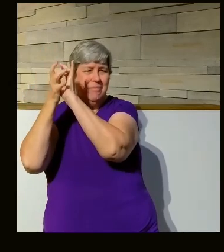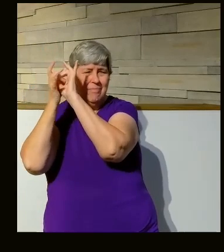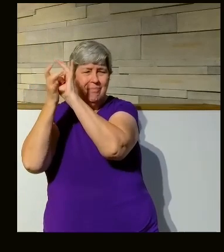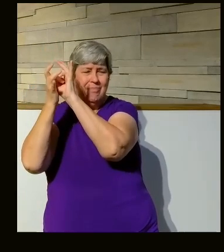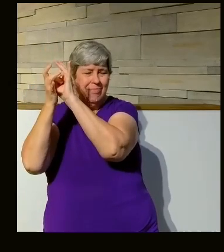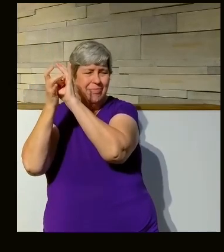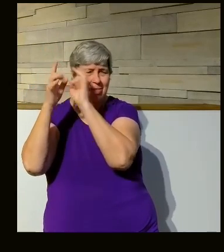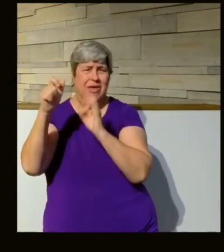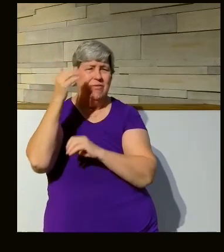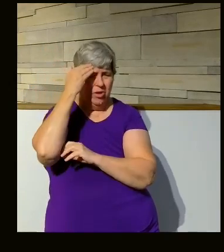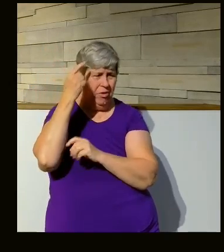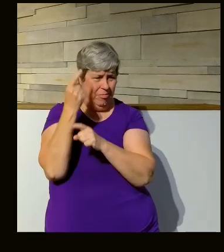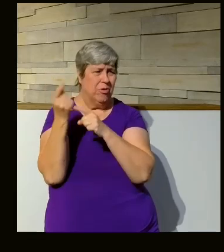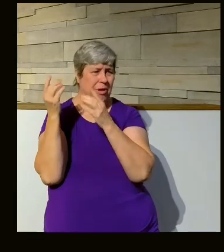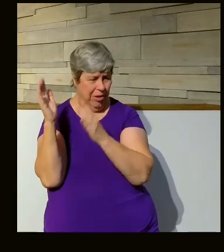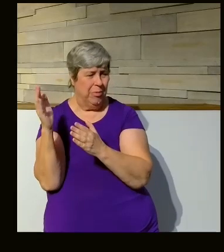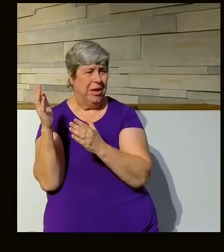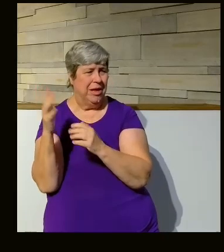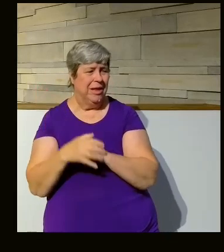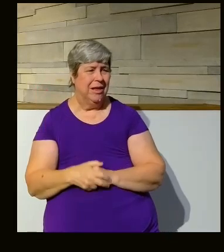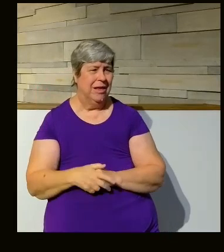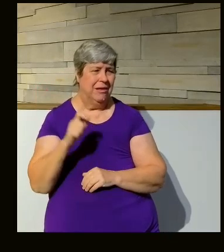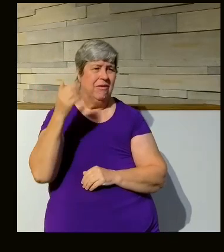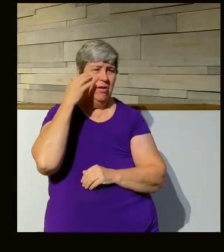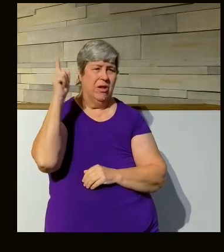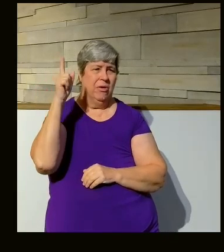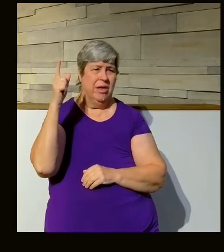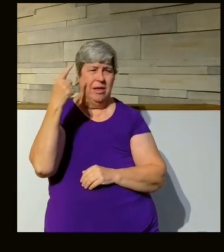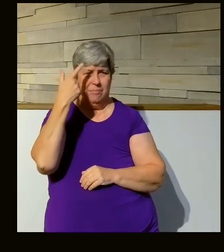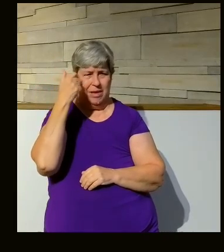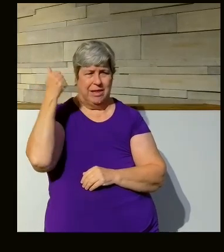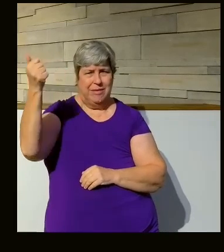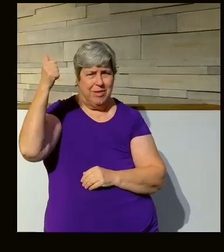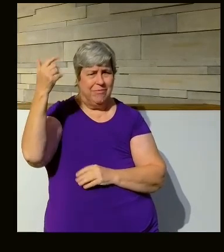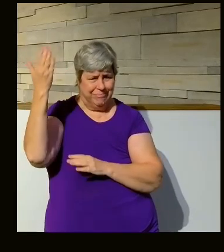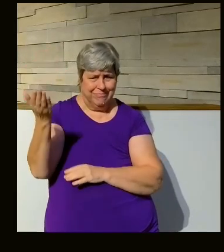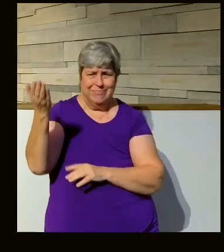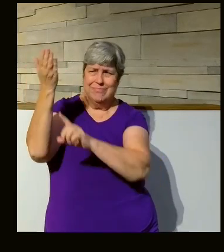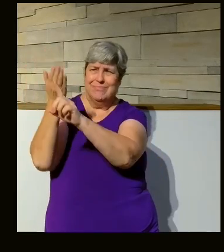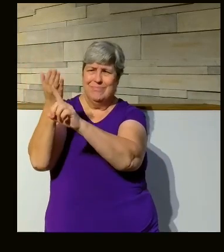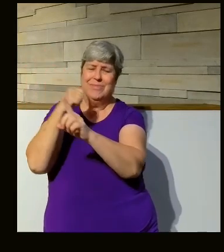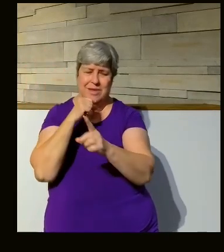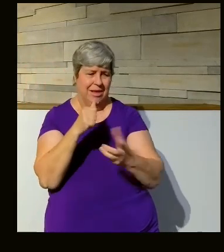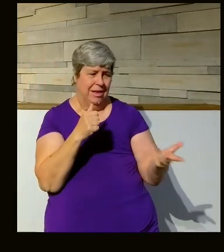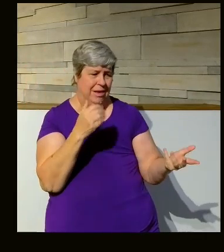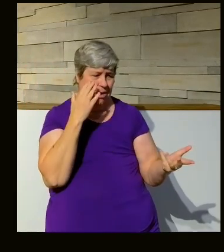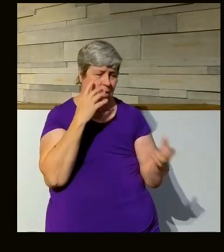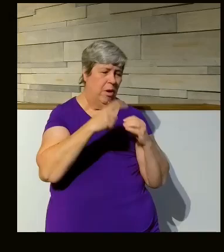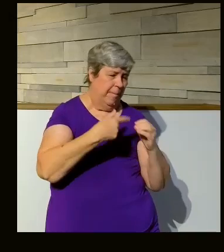you've got to know him in the right way. You've got to know him for who he is and what he does and not in some other